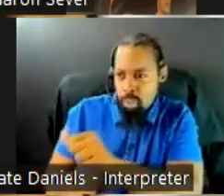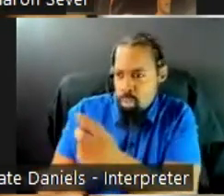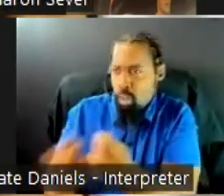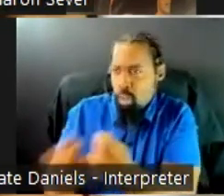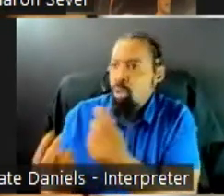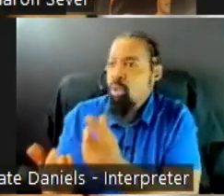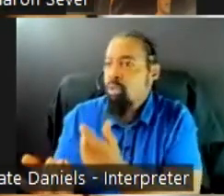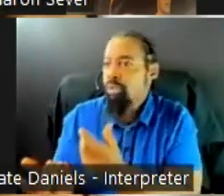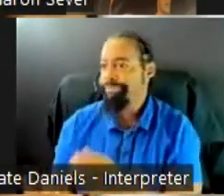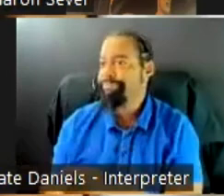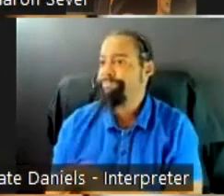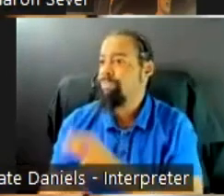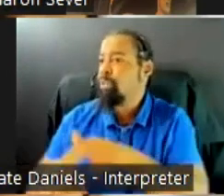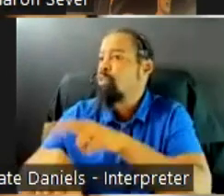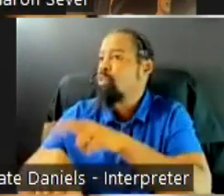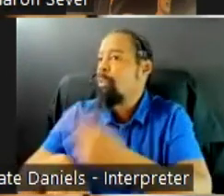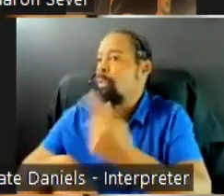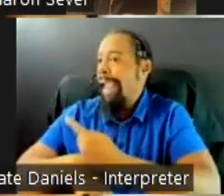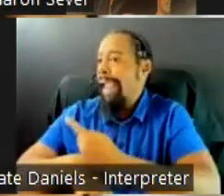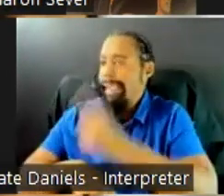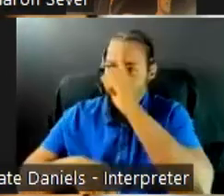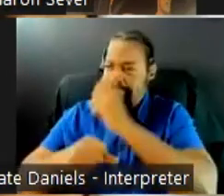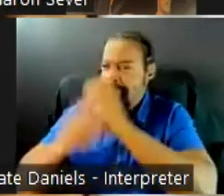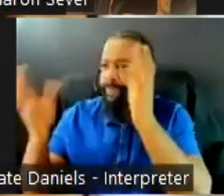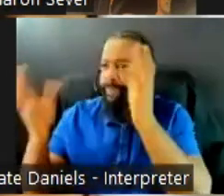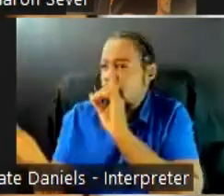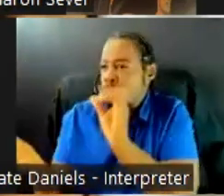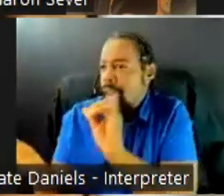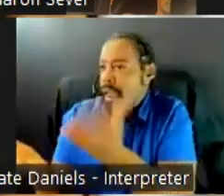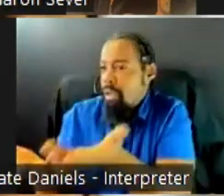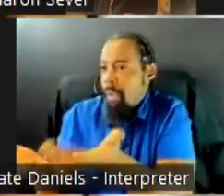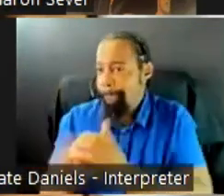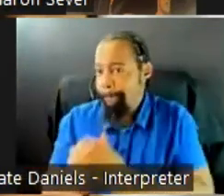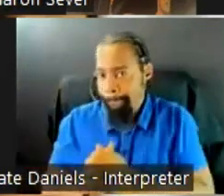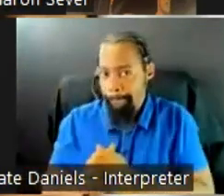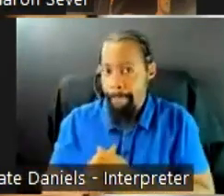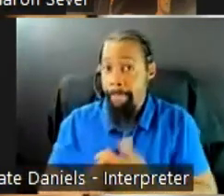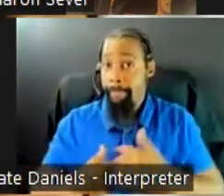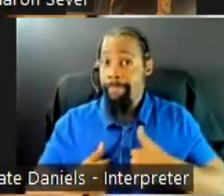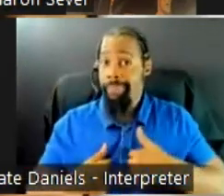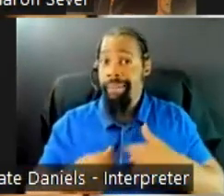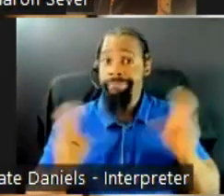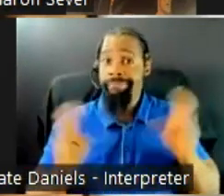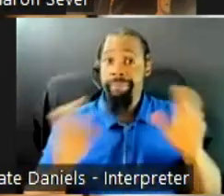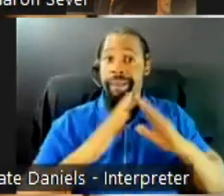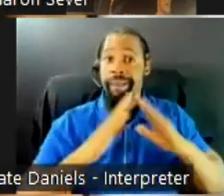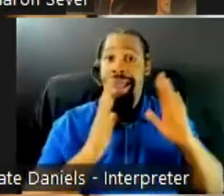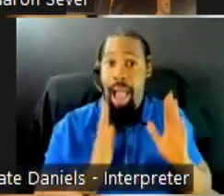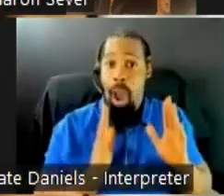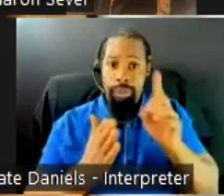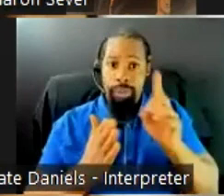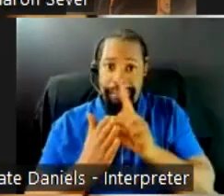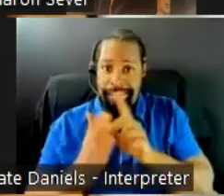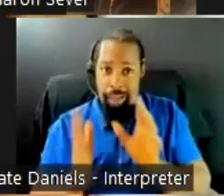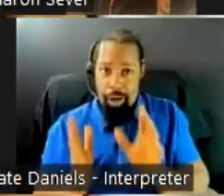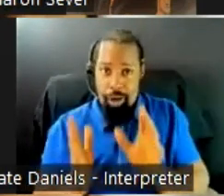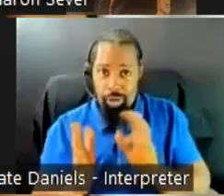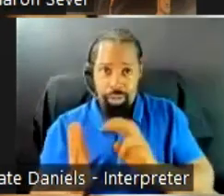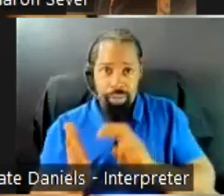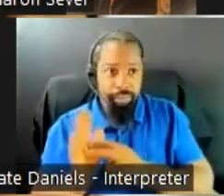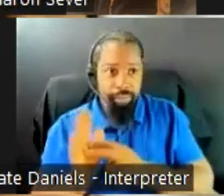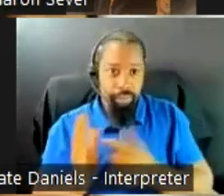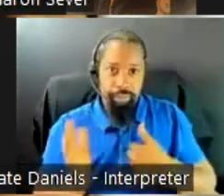day? Being the house designer means I am the house designer. I